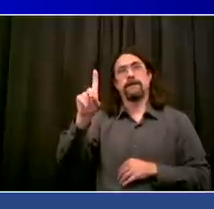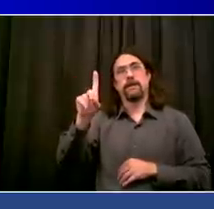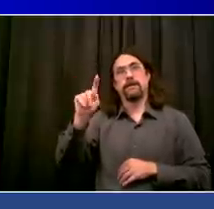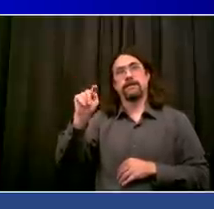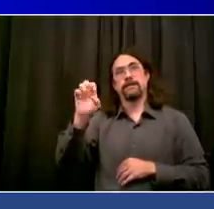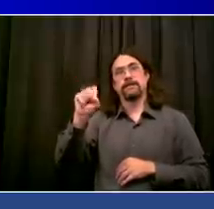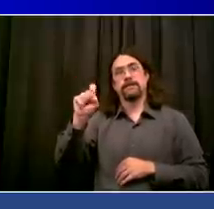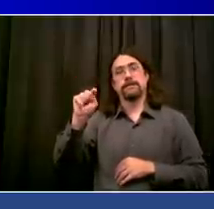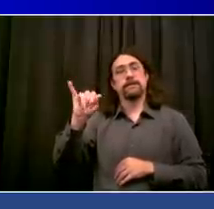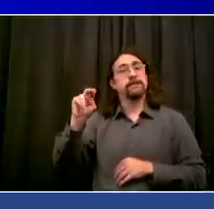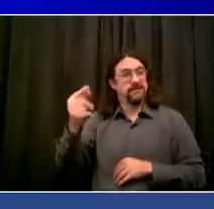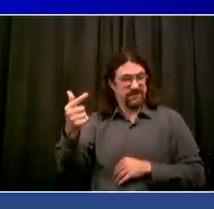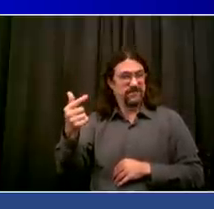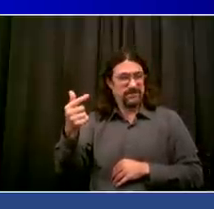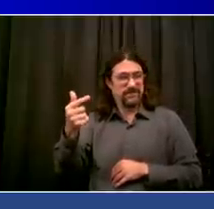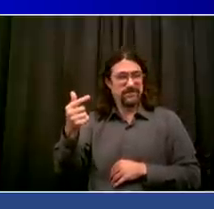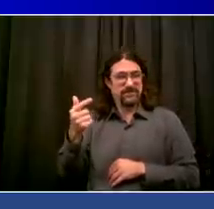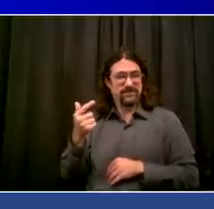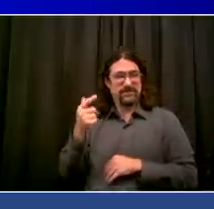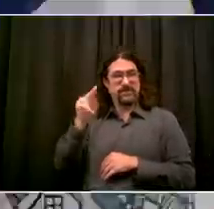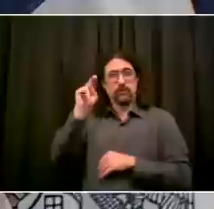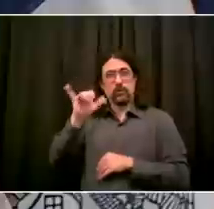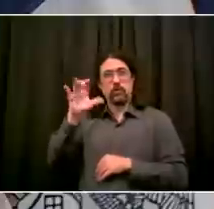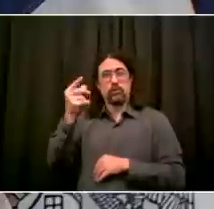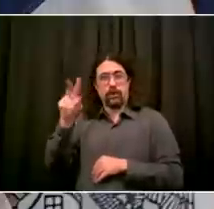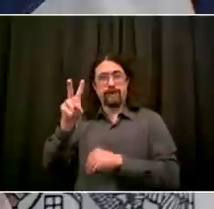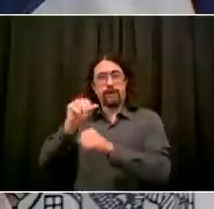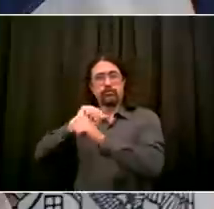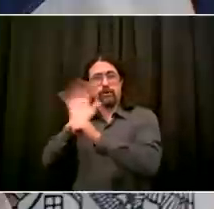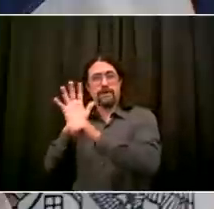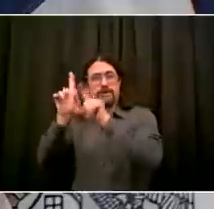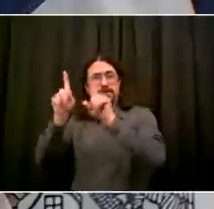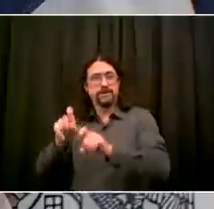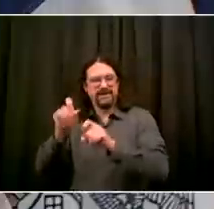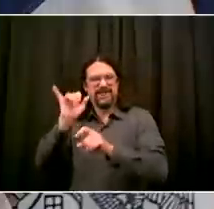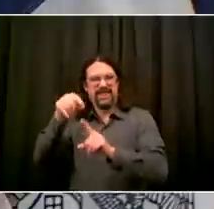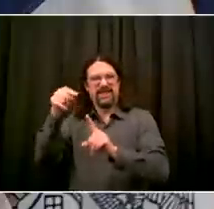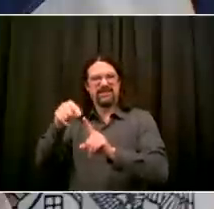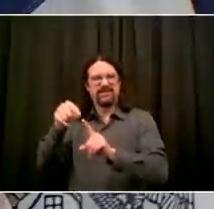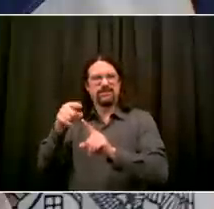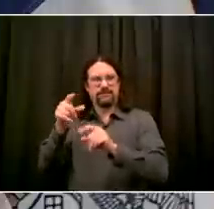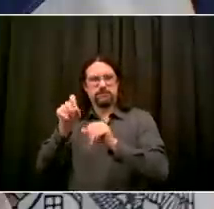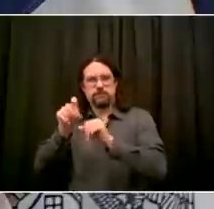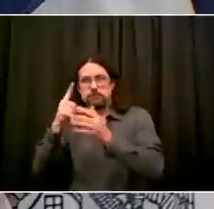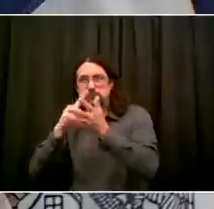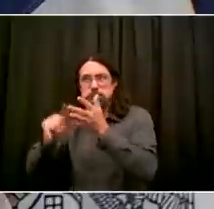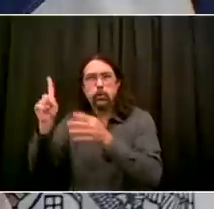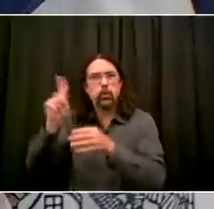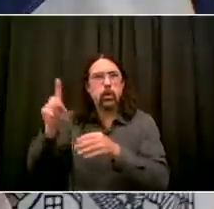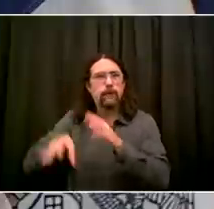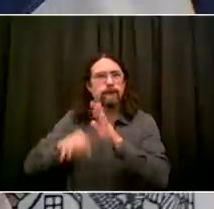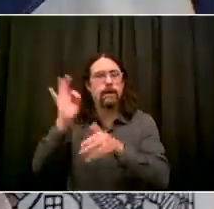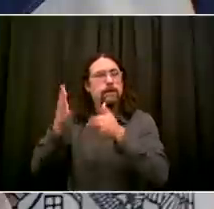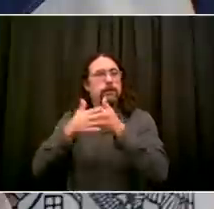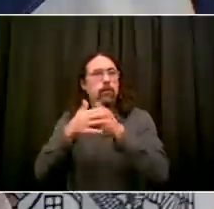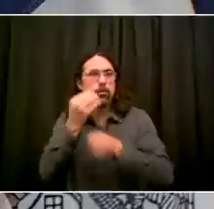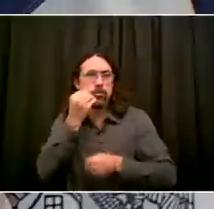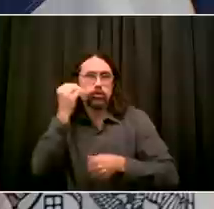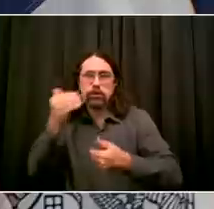mentioned the importance of testing in schools. We've been doing the testing of staff and educators outside schools and in